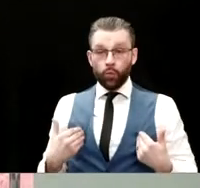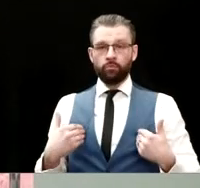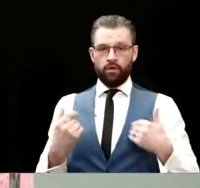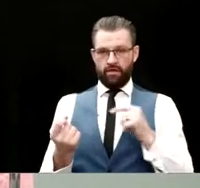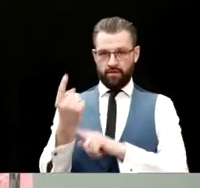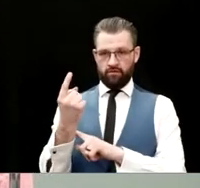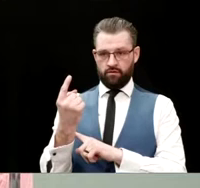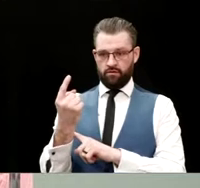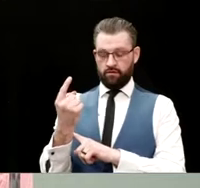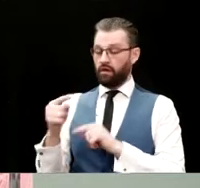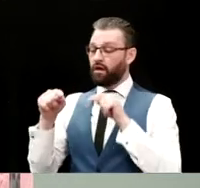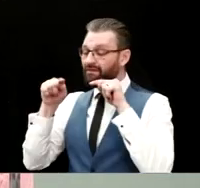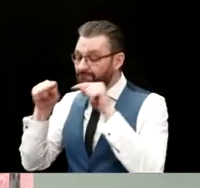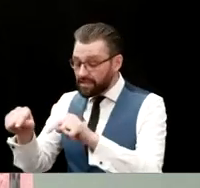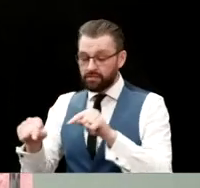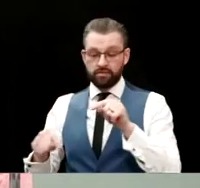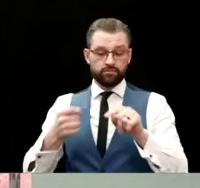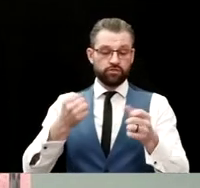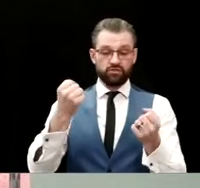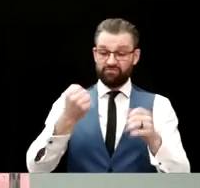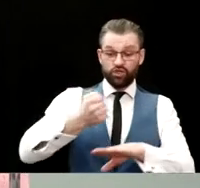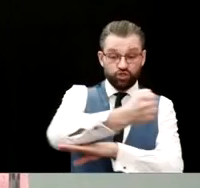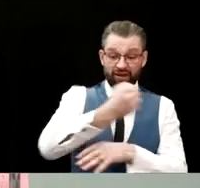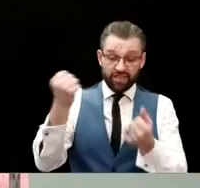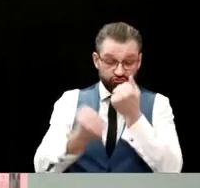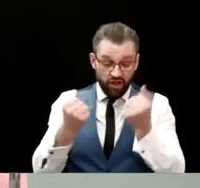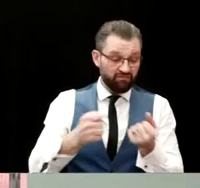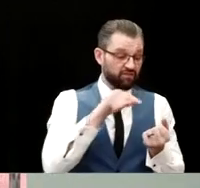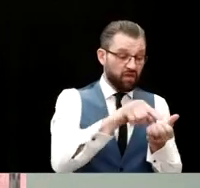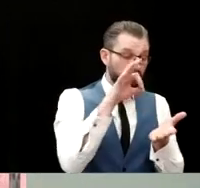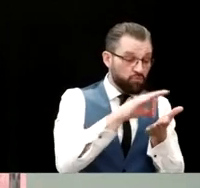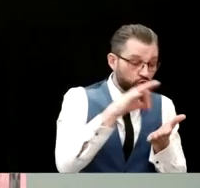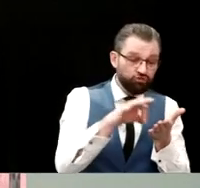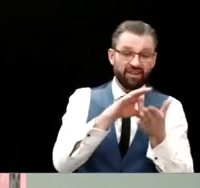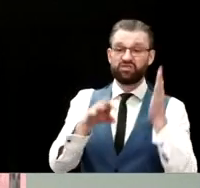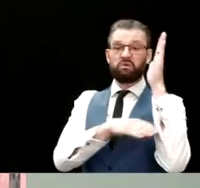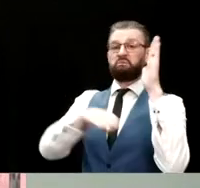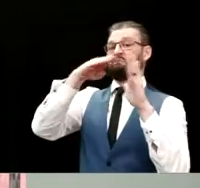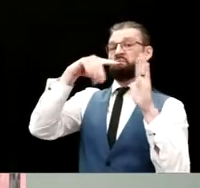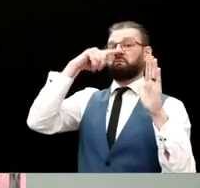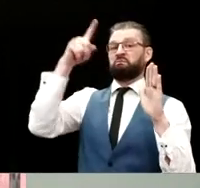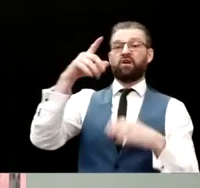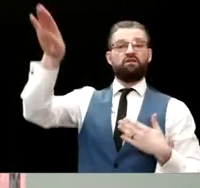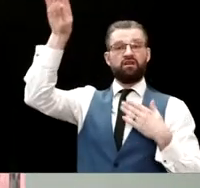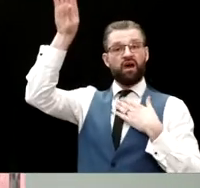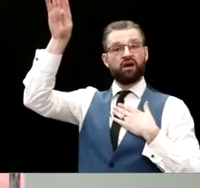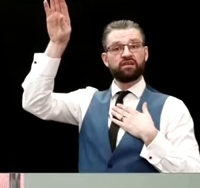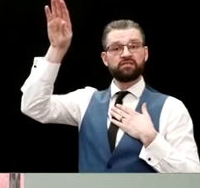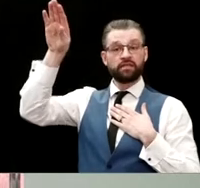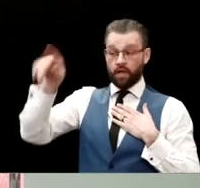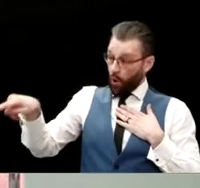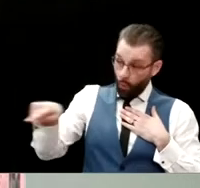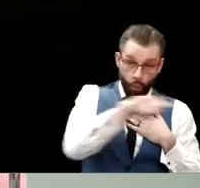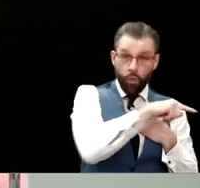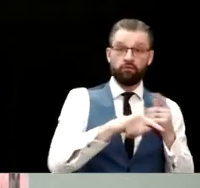to the train drivers, the bureaucrats, the soldiers, and the Nazi higher-up, all who were involved were entirely